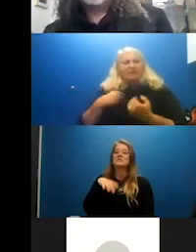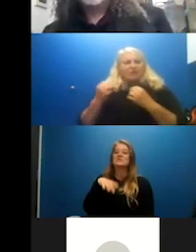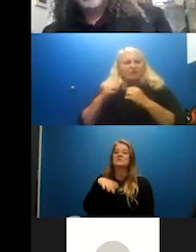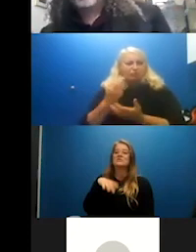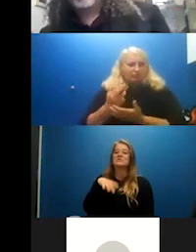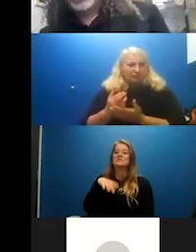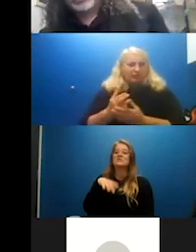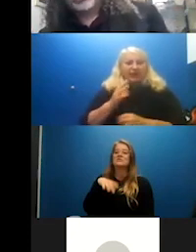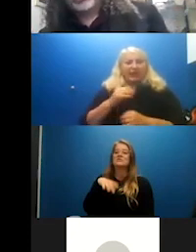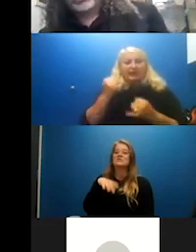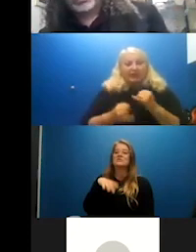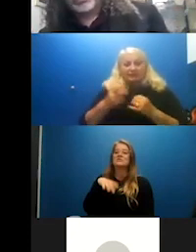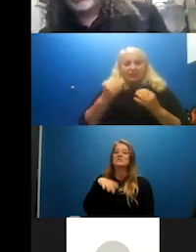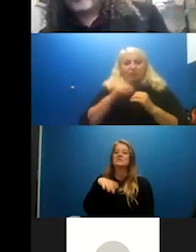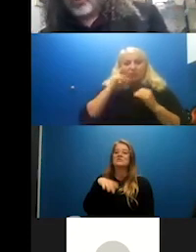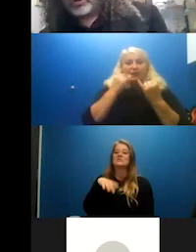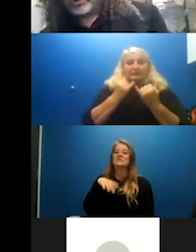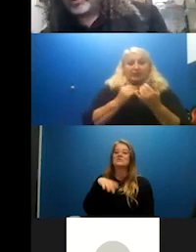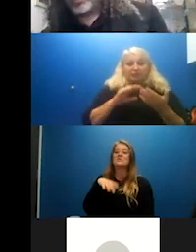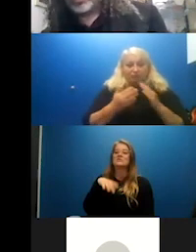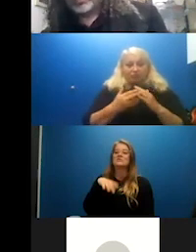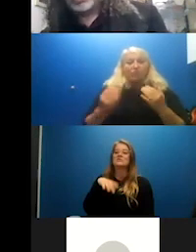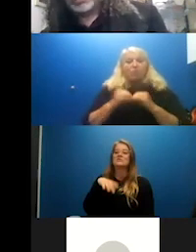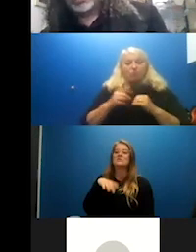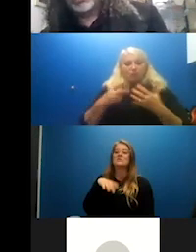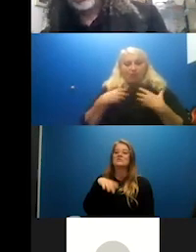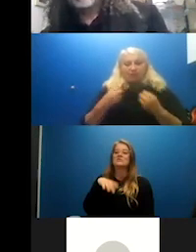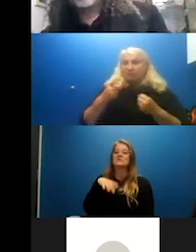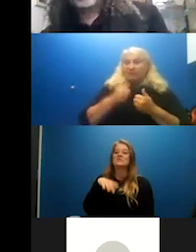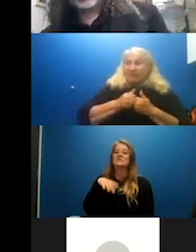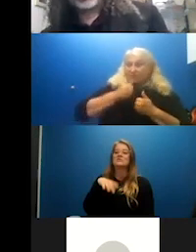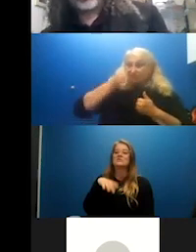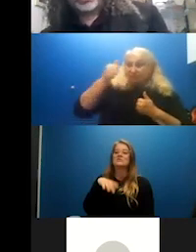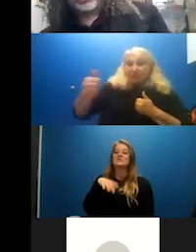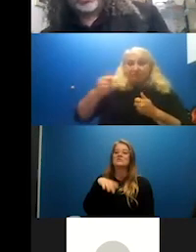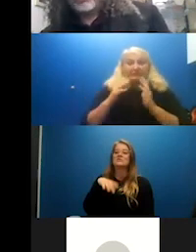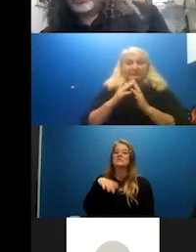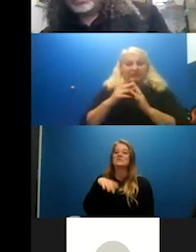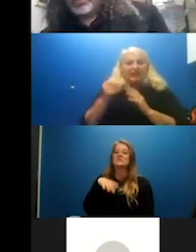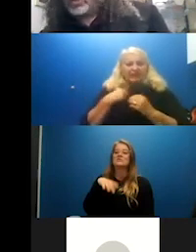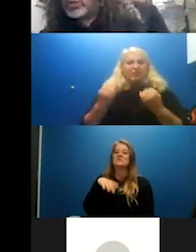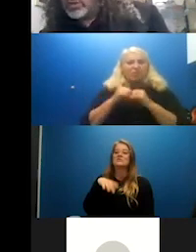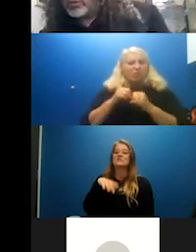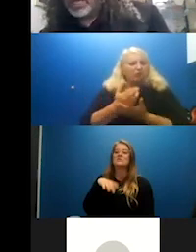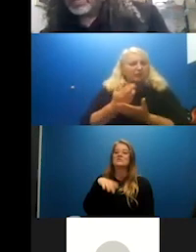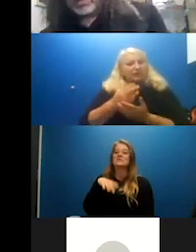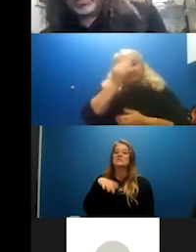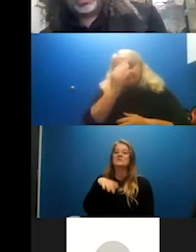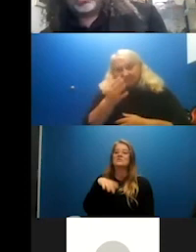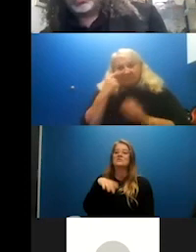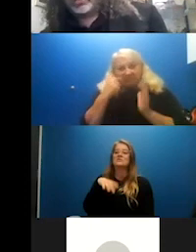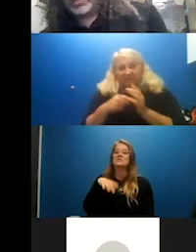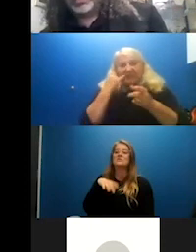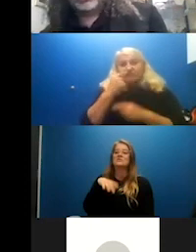finally, the more isolated the community, the further from an urban center, the more resources are available. For example, it turns out if you take a long gun